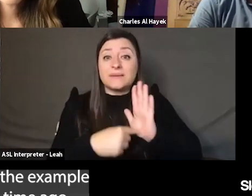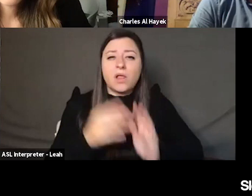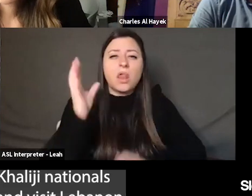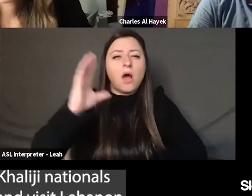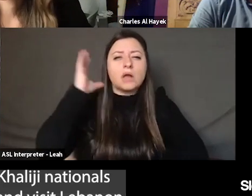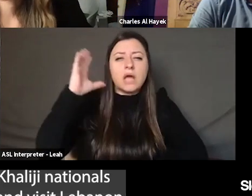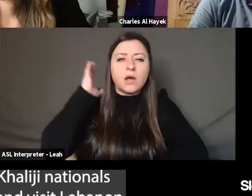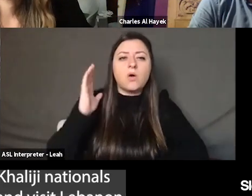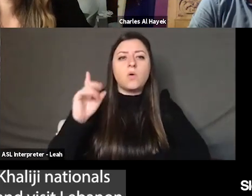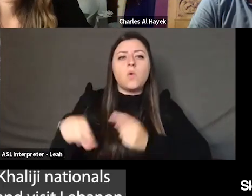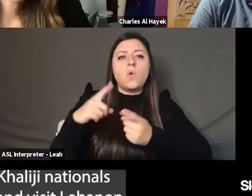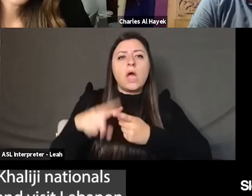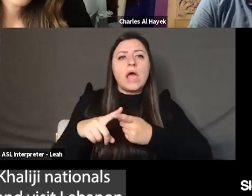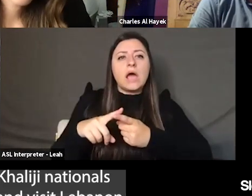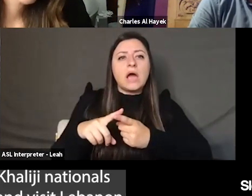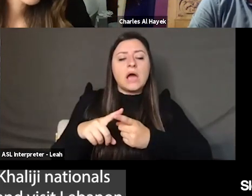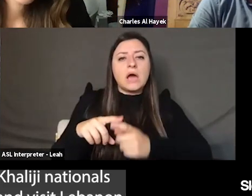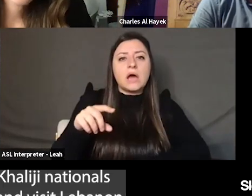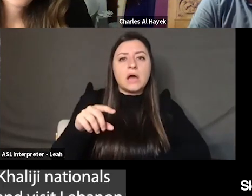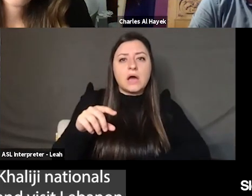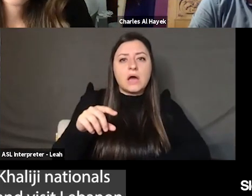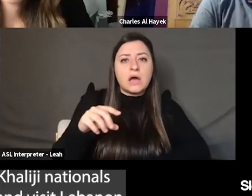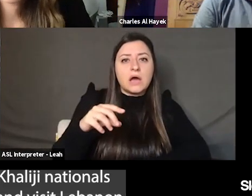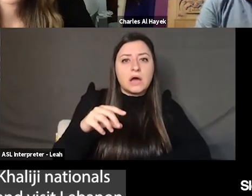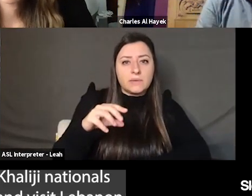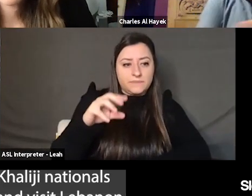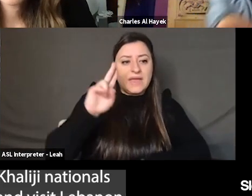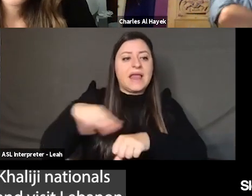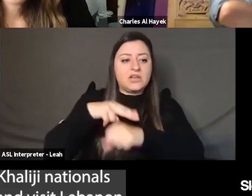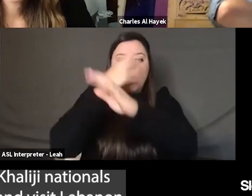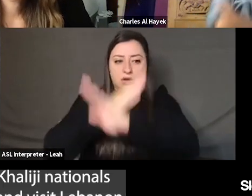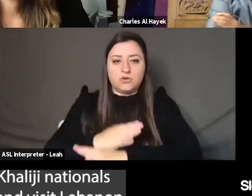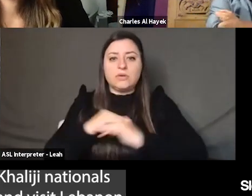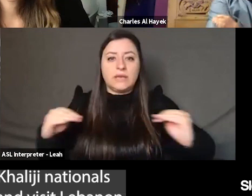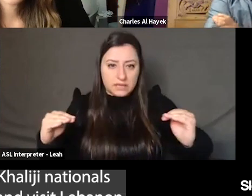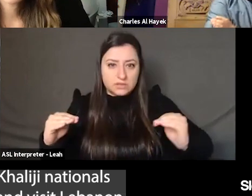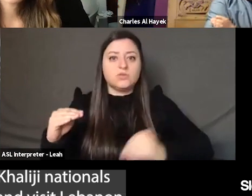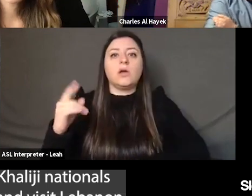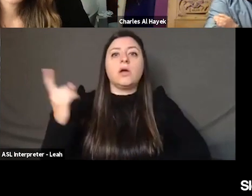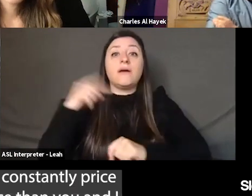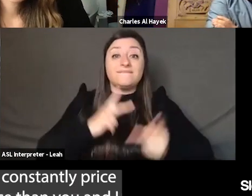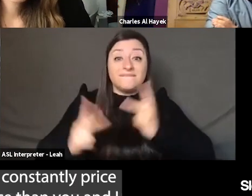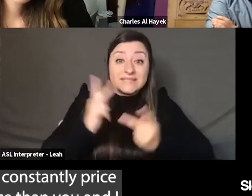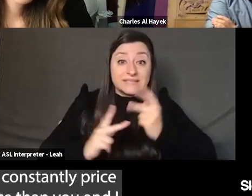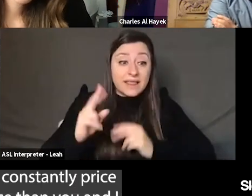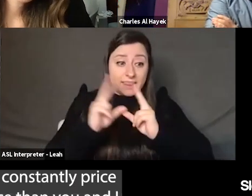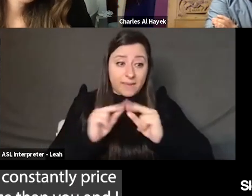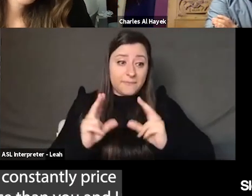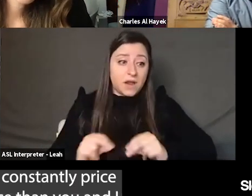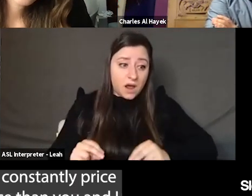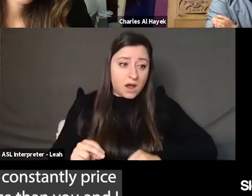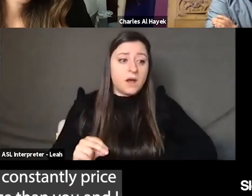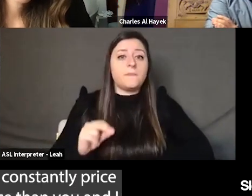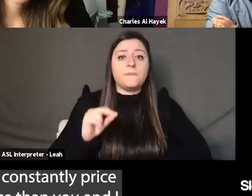ago when Saudi or Khaliji nationals used to come and visit Lebanon. They used to be